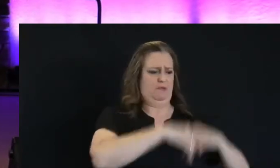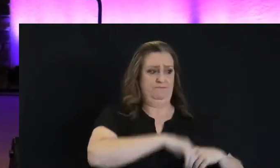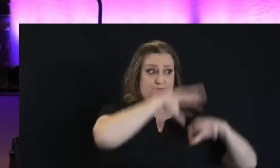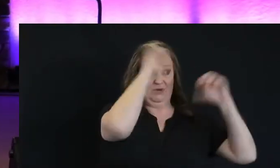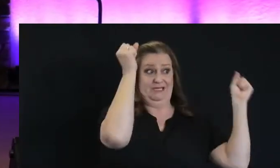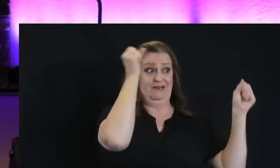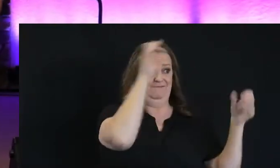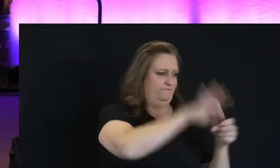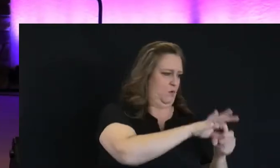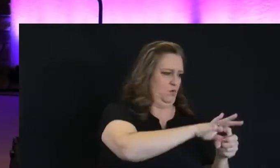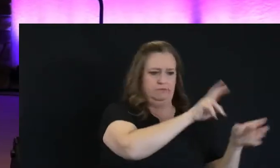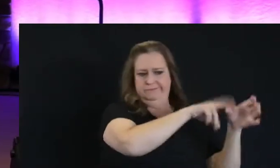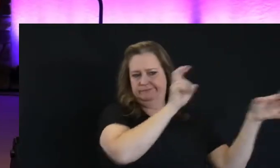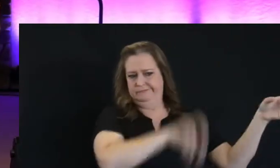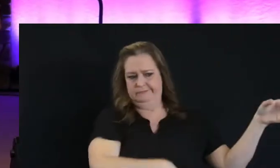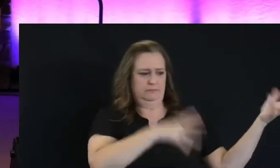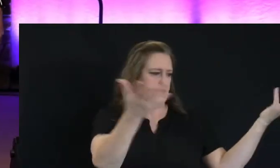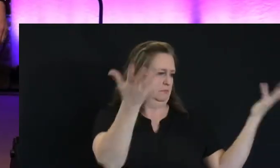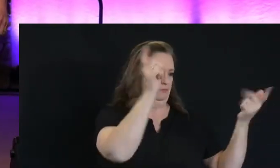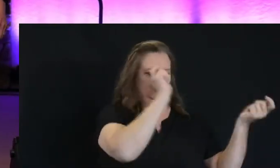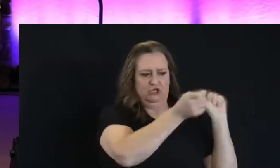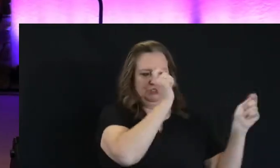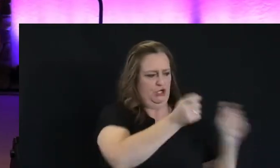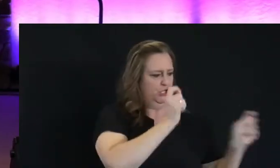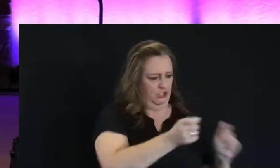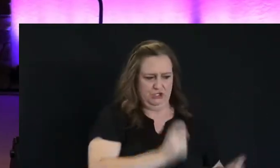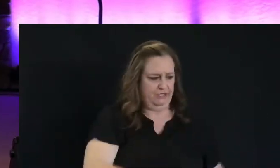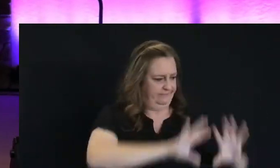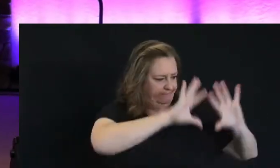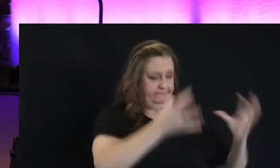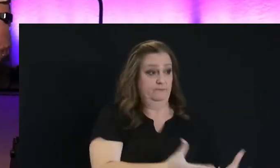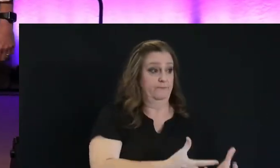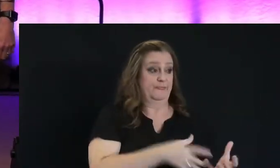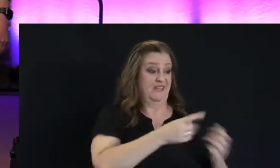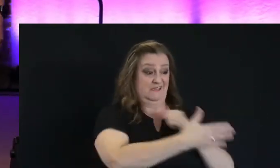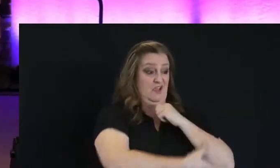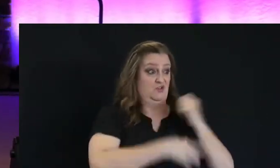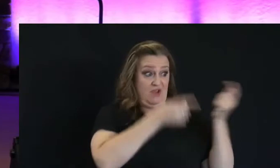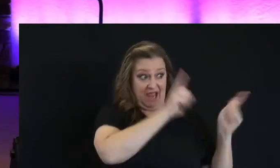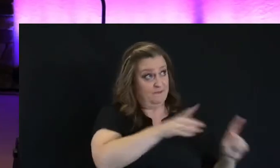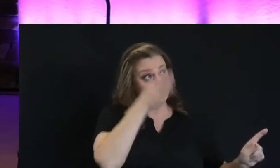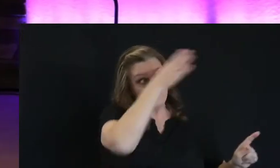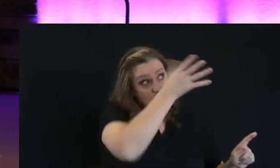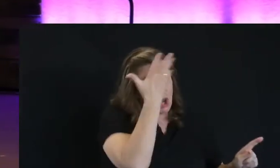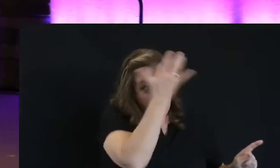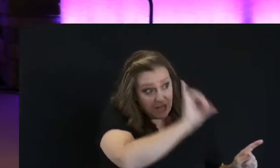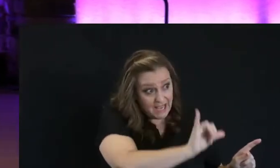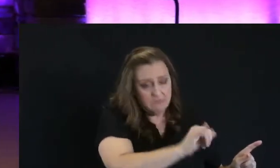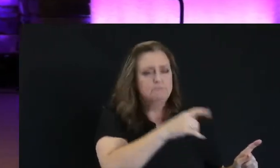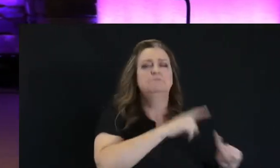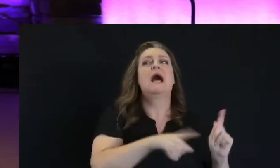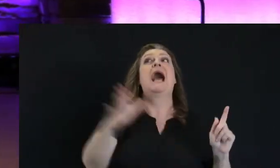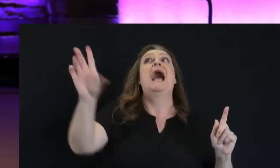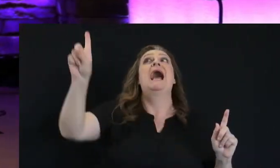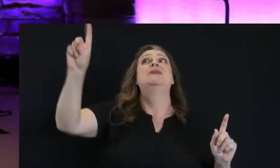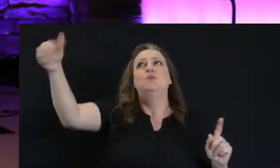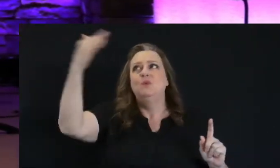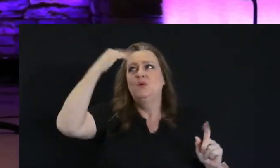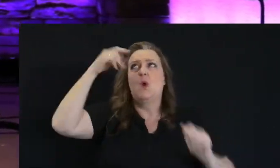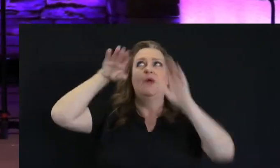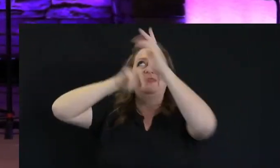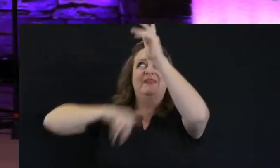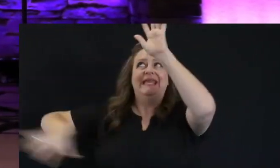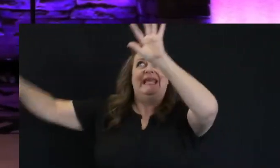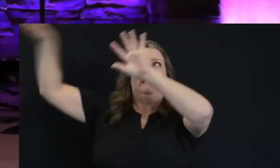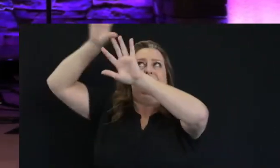presidents go. I don't know what the future of this country is, but I do know what the future of our king and our kingdom is. It is going to be the